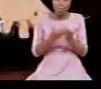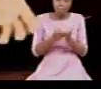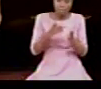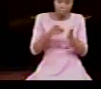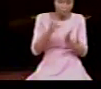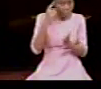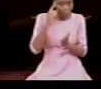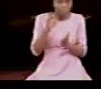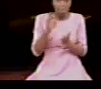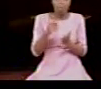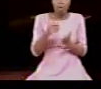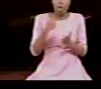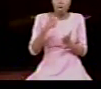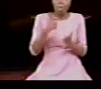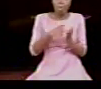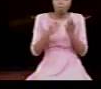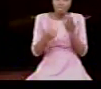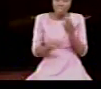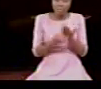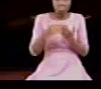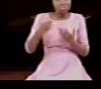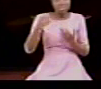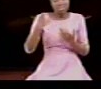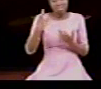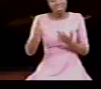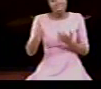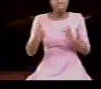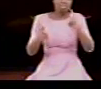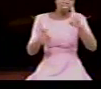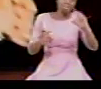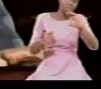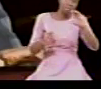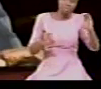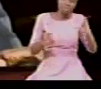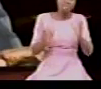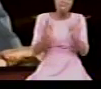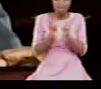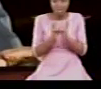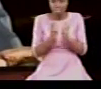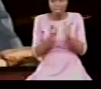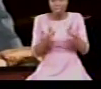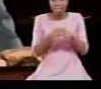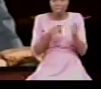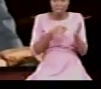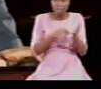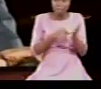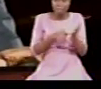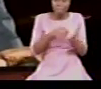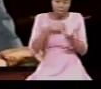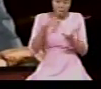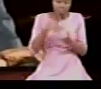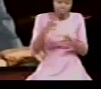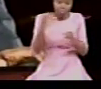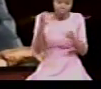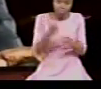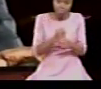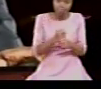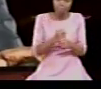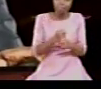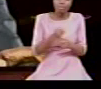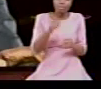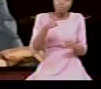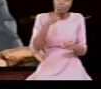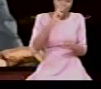projects, GCK or DICC or retreat like this, and you epifa. You're